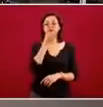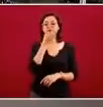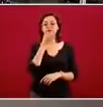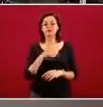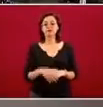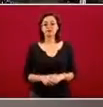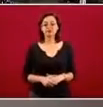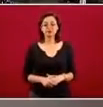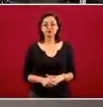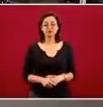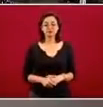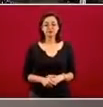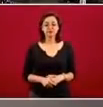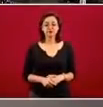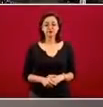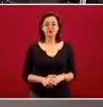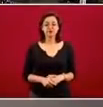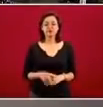10 minutes to go.